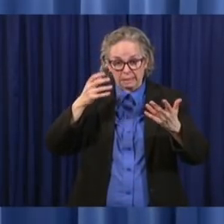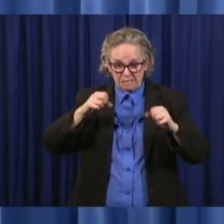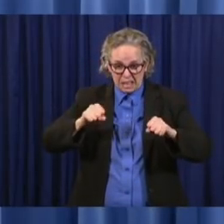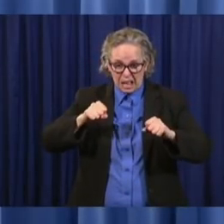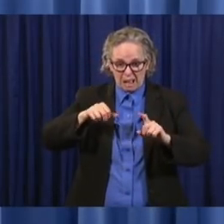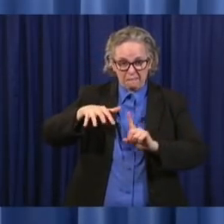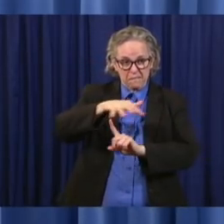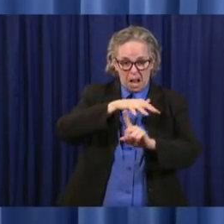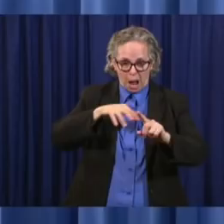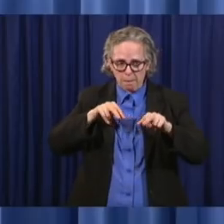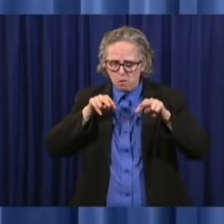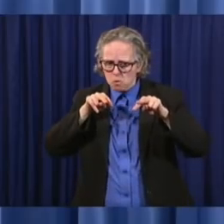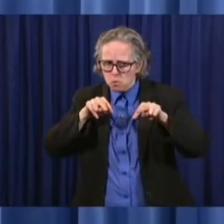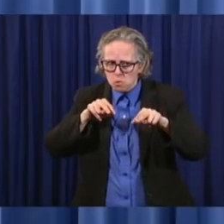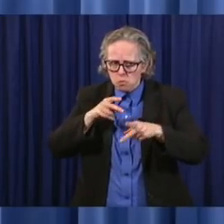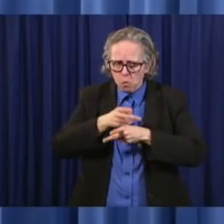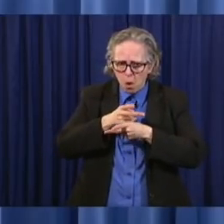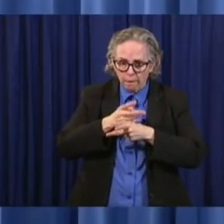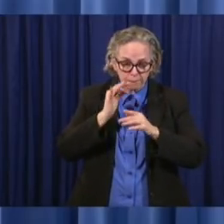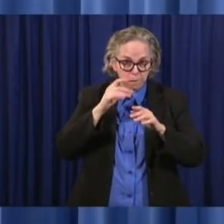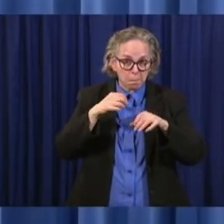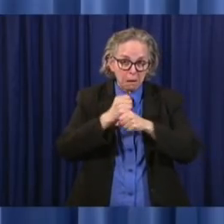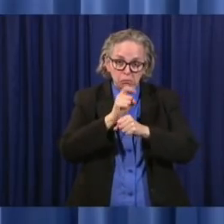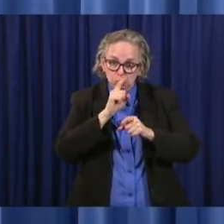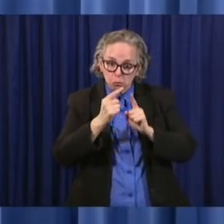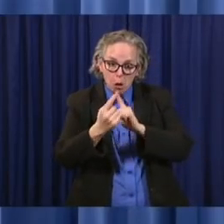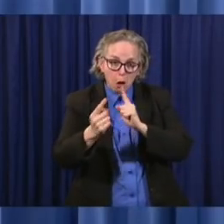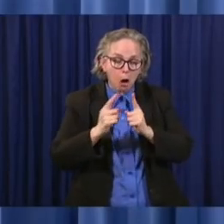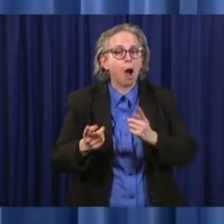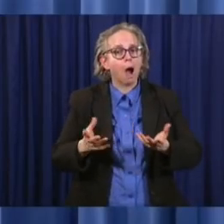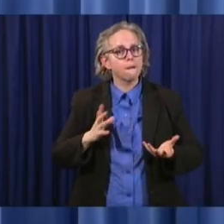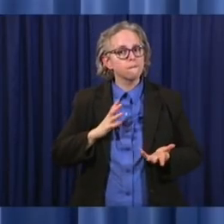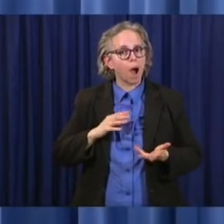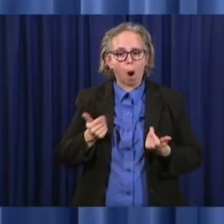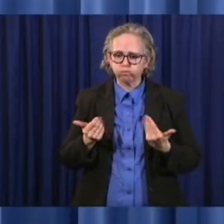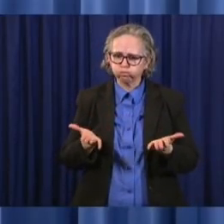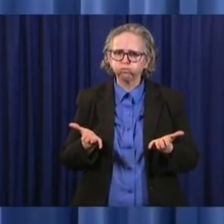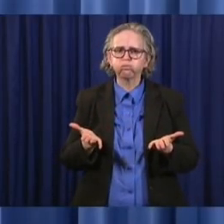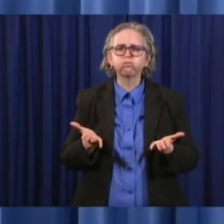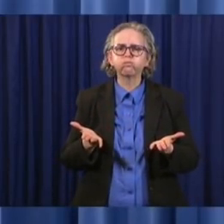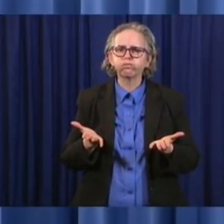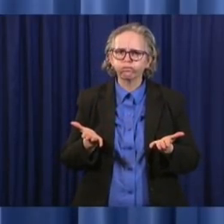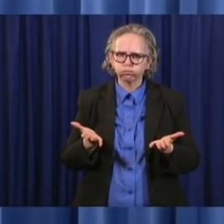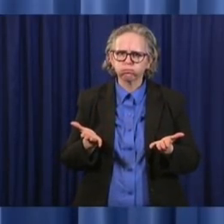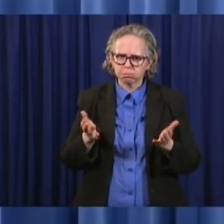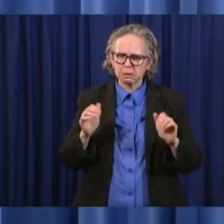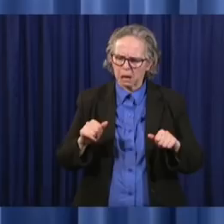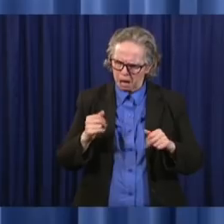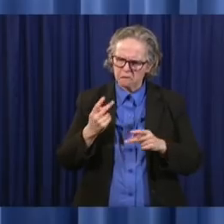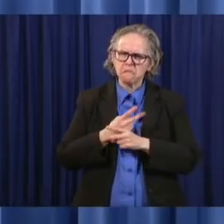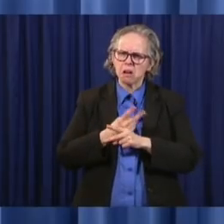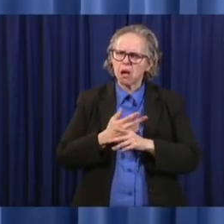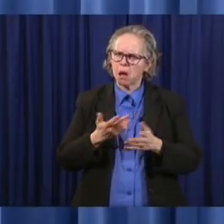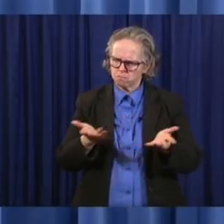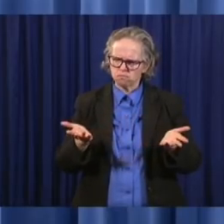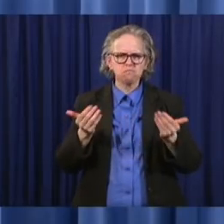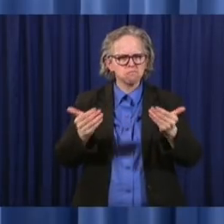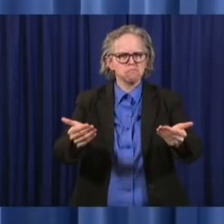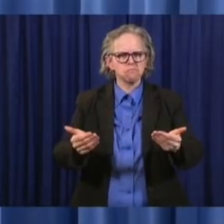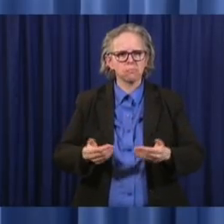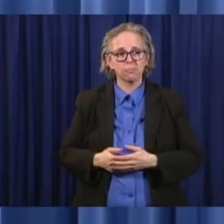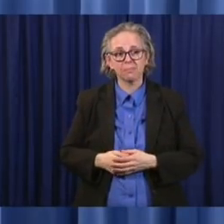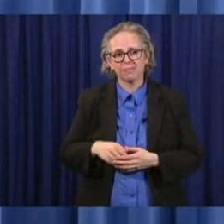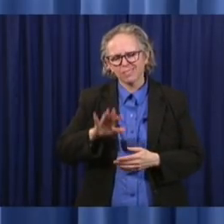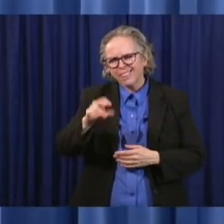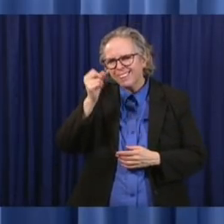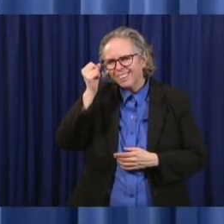distancing, yeah, I mean, there's probably ways that they certainly could do that. So again, it comes back to can